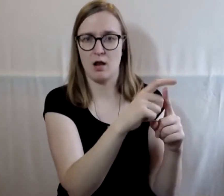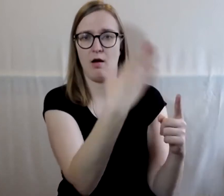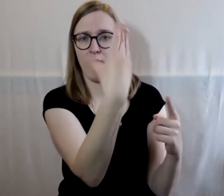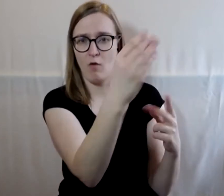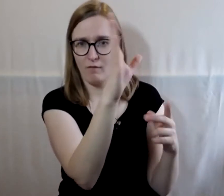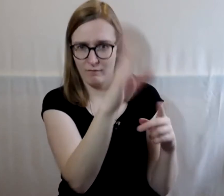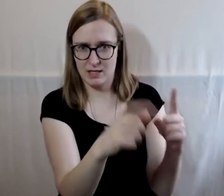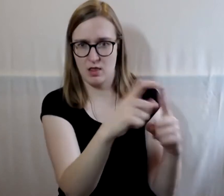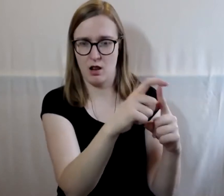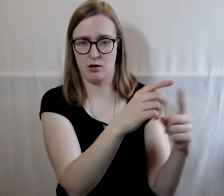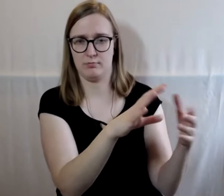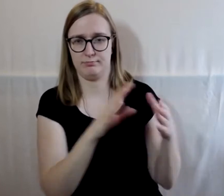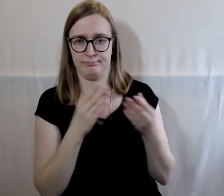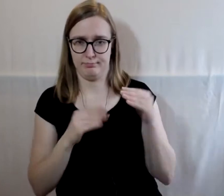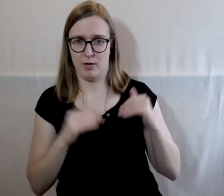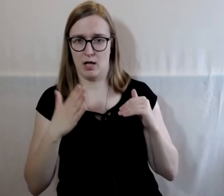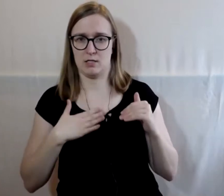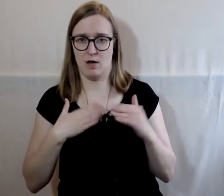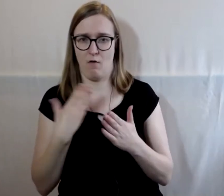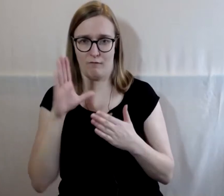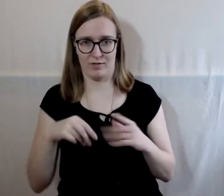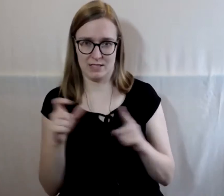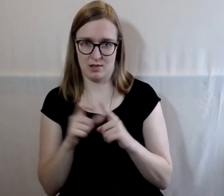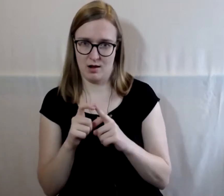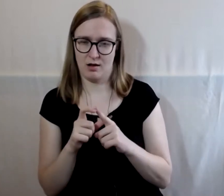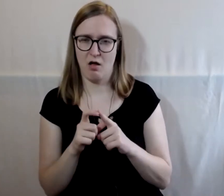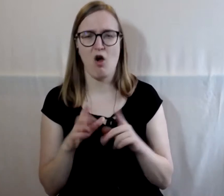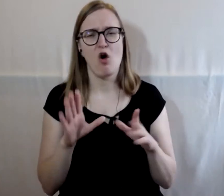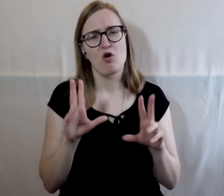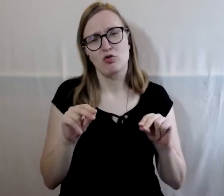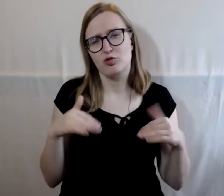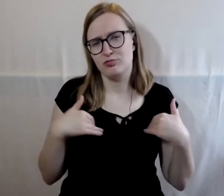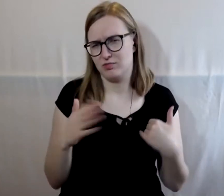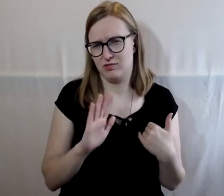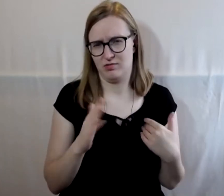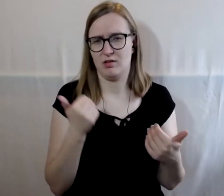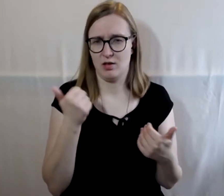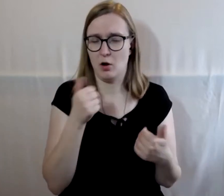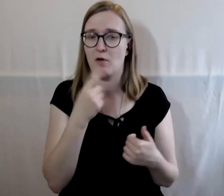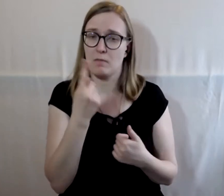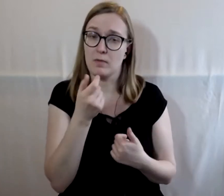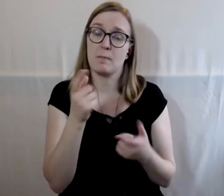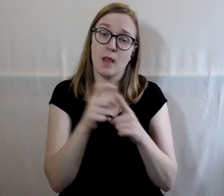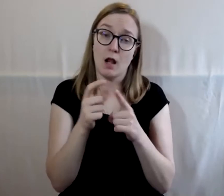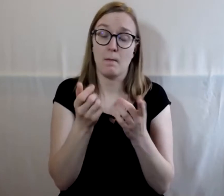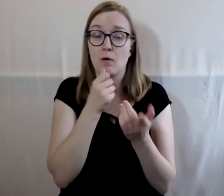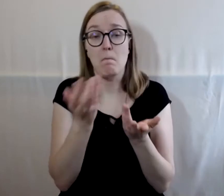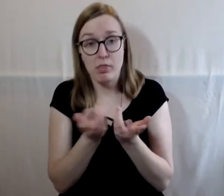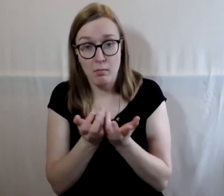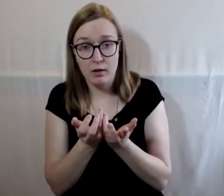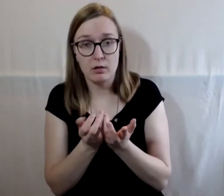think your subject area people might say, well, why did you choose that country? Because,